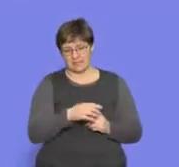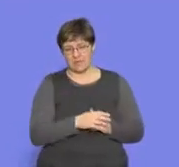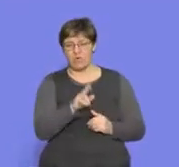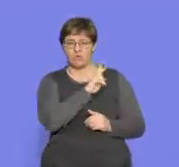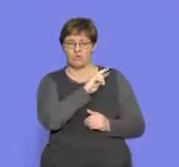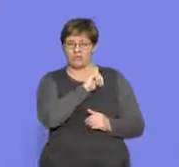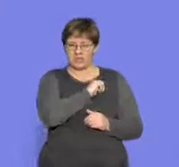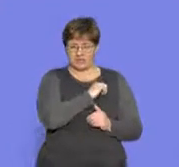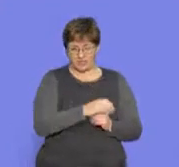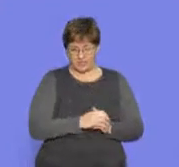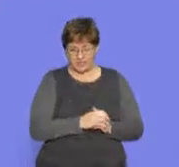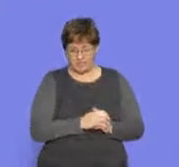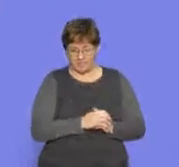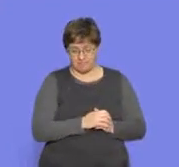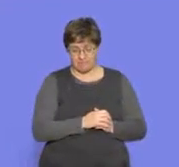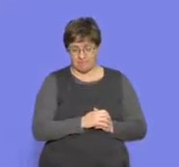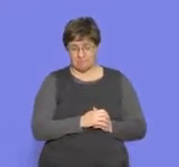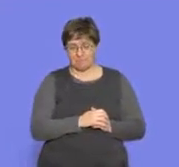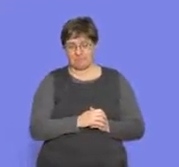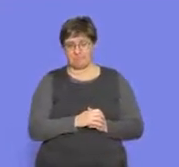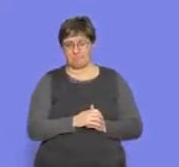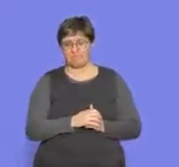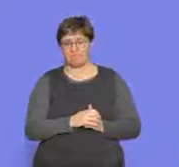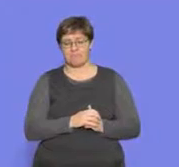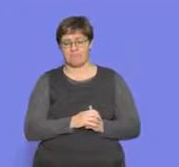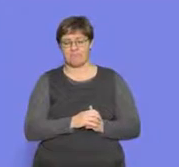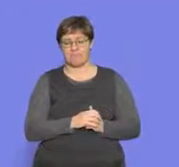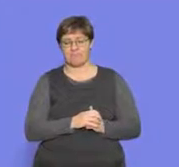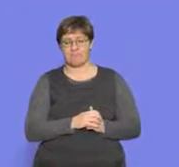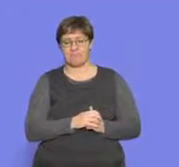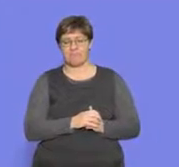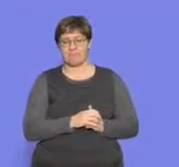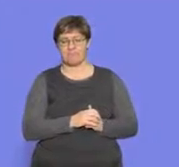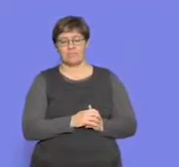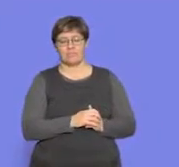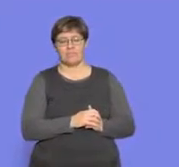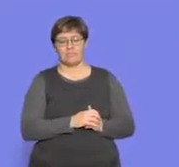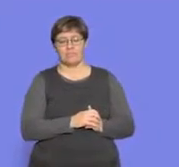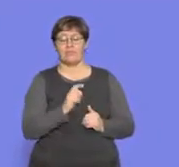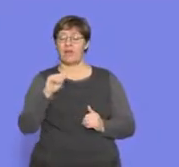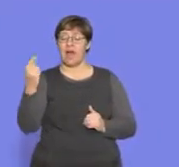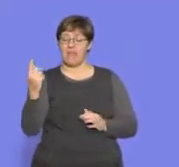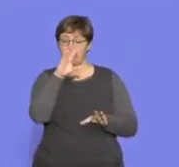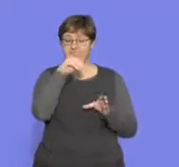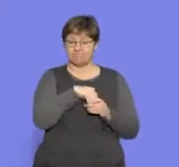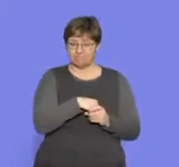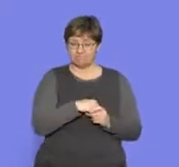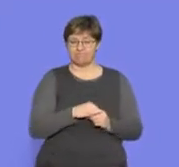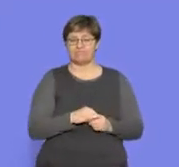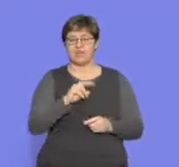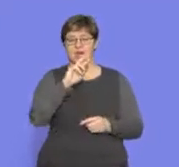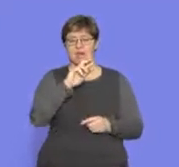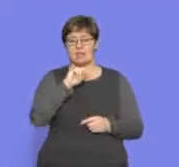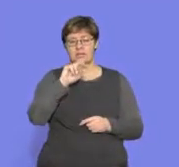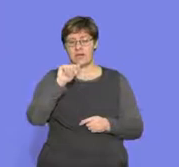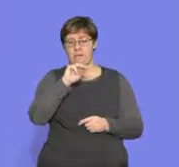the KwaZulu-Natal, and then your Bloemfontein in that area there. Other biomes include the